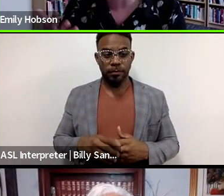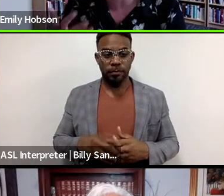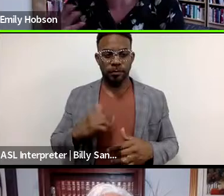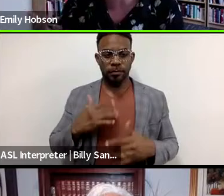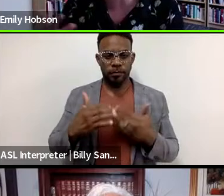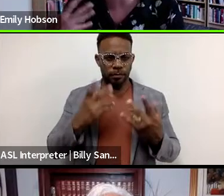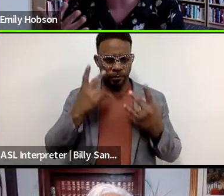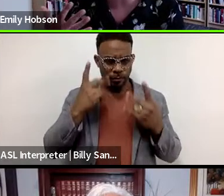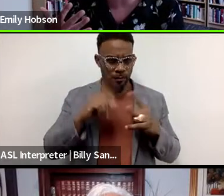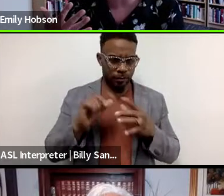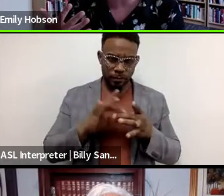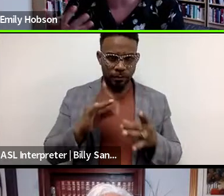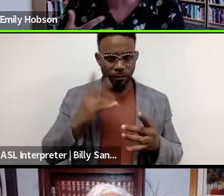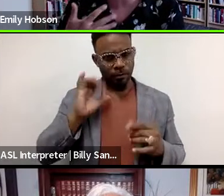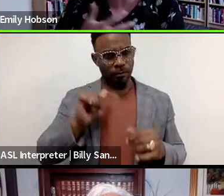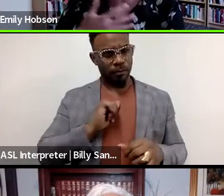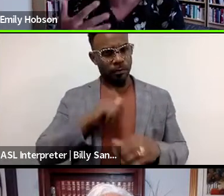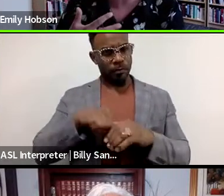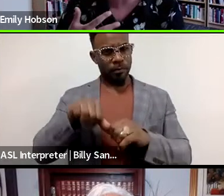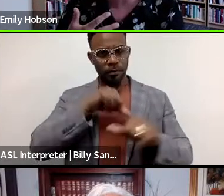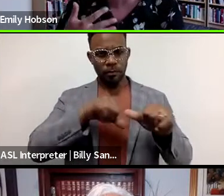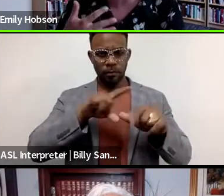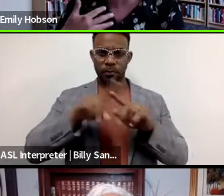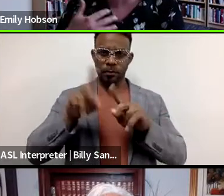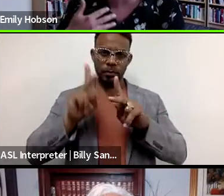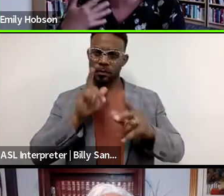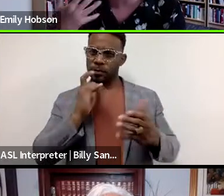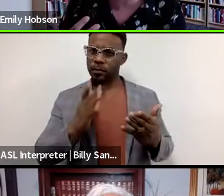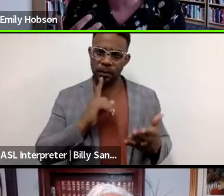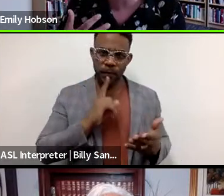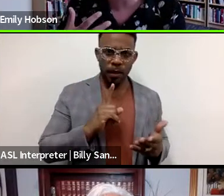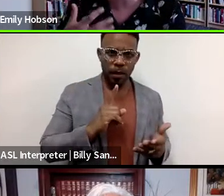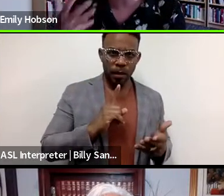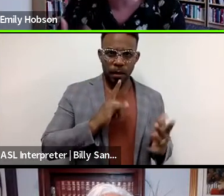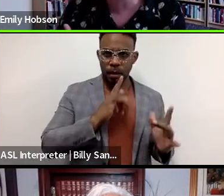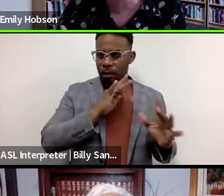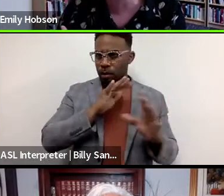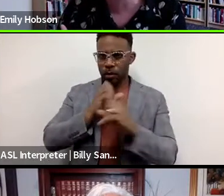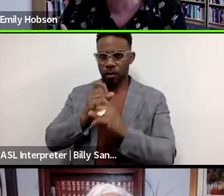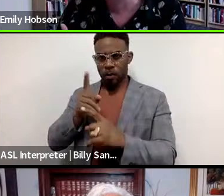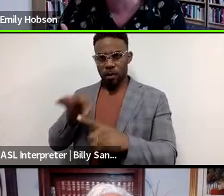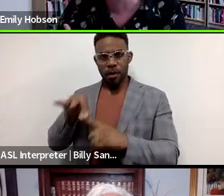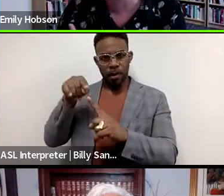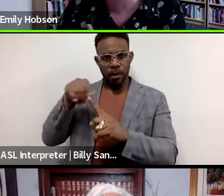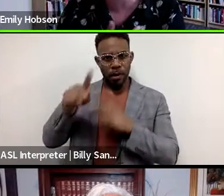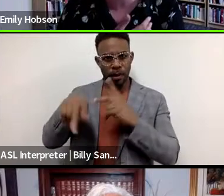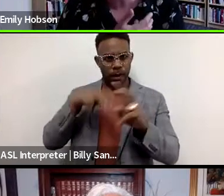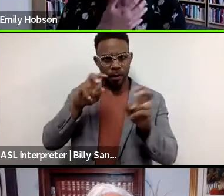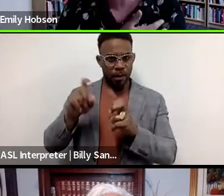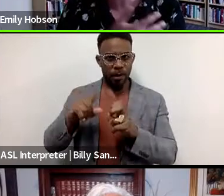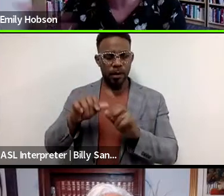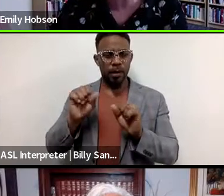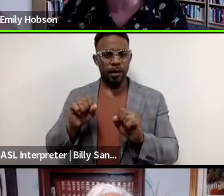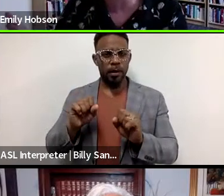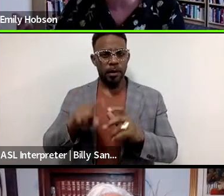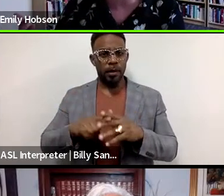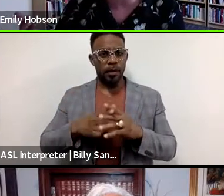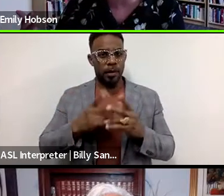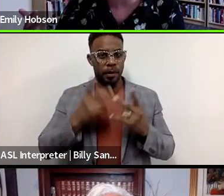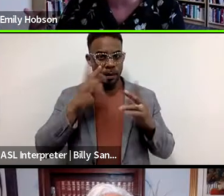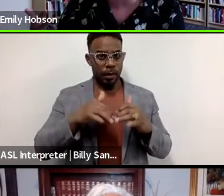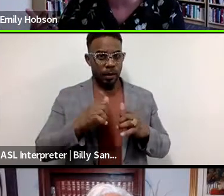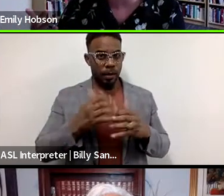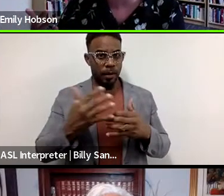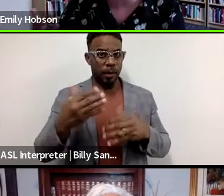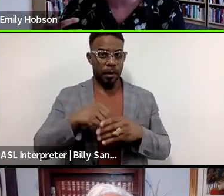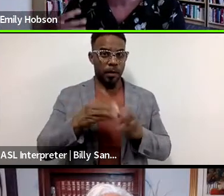kind of see, as I said, see ourselves in each other as people who might be drawn by one particular kind of issue, but can begin to see how that's